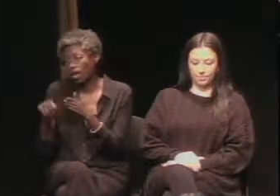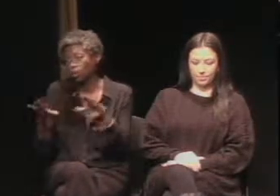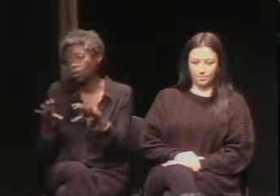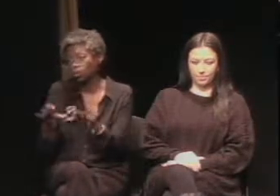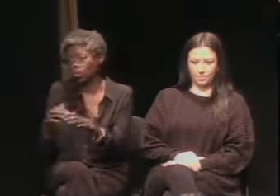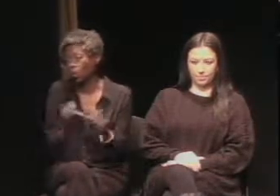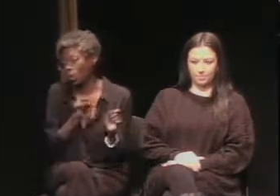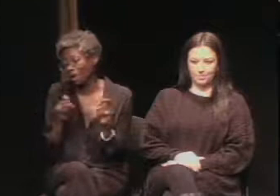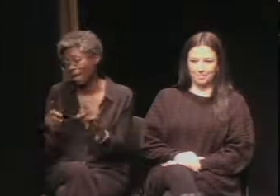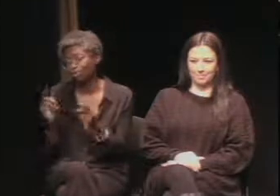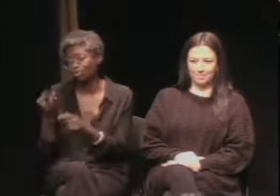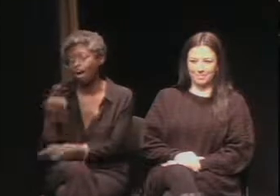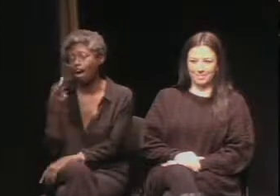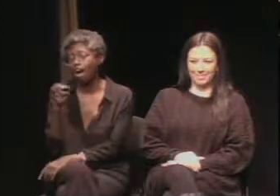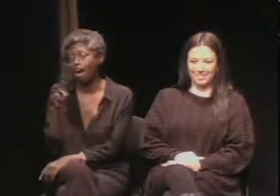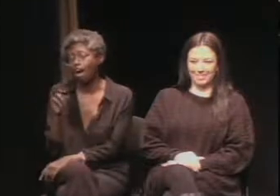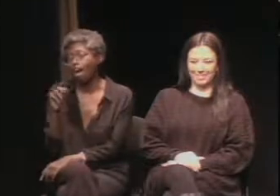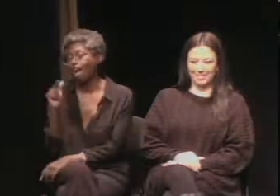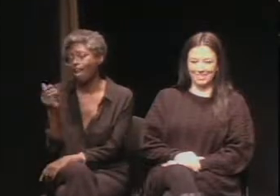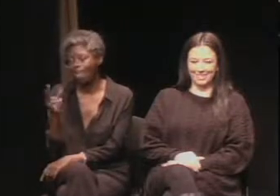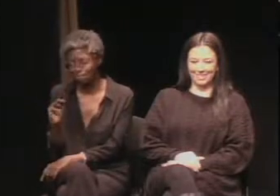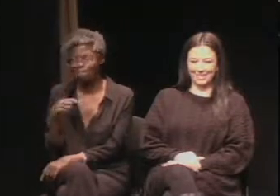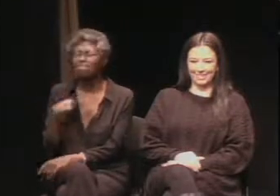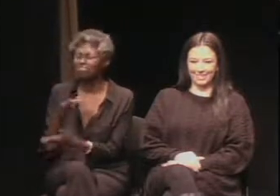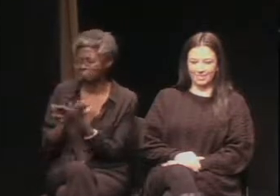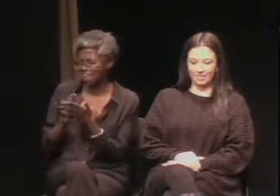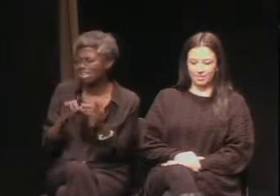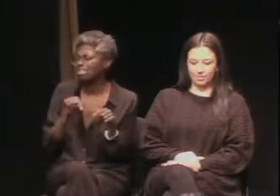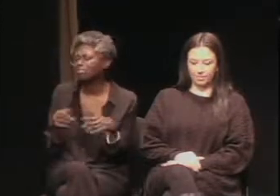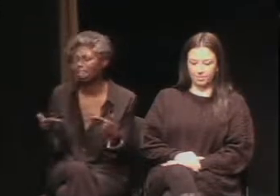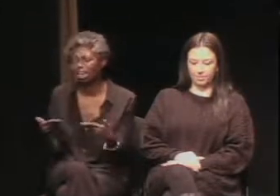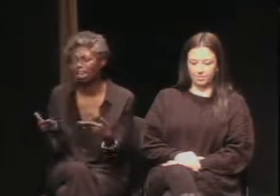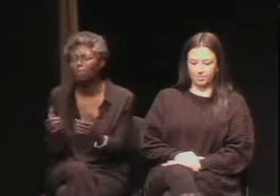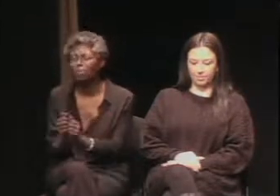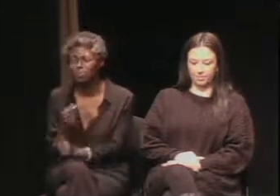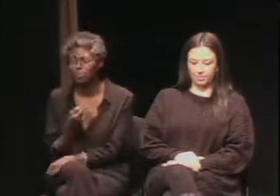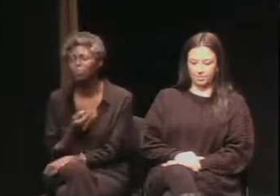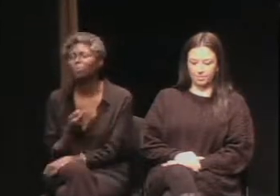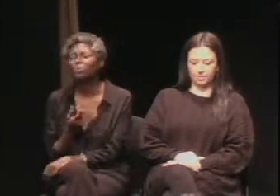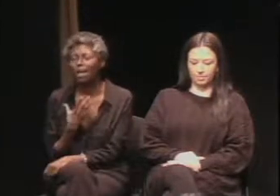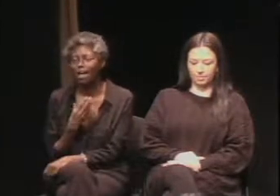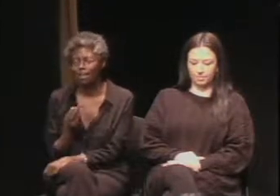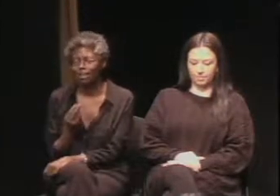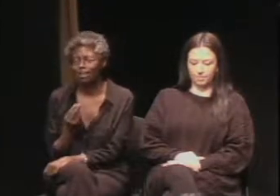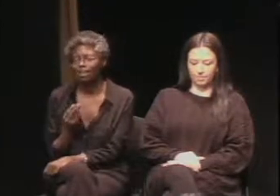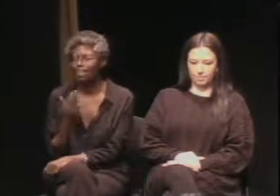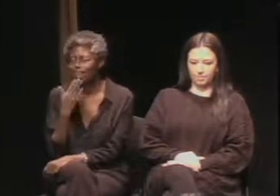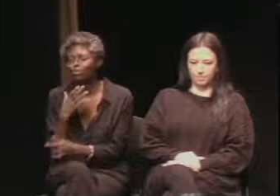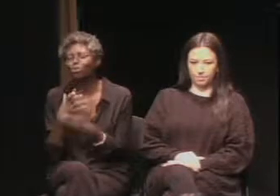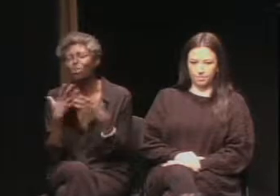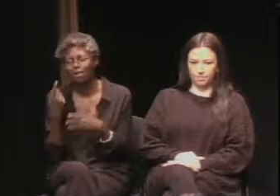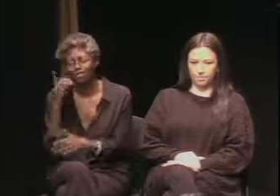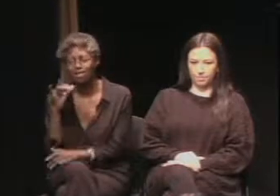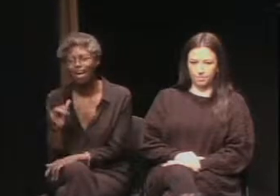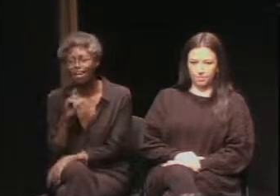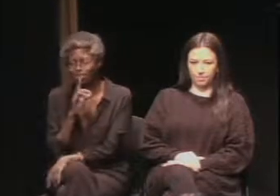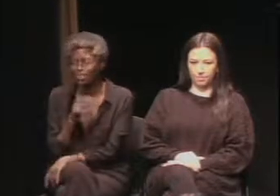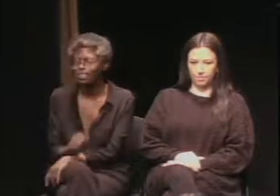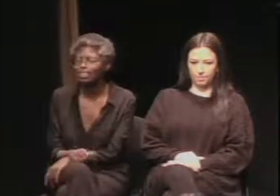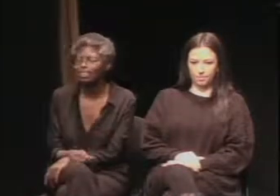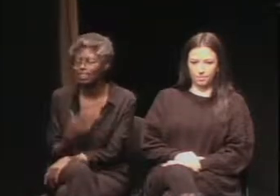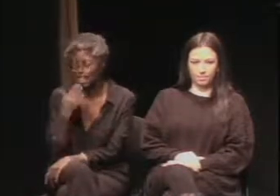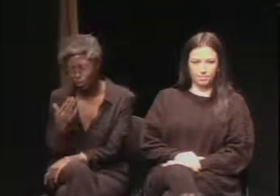get back to Harlem. Yes. It's nice to be here with everyone. And thank you, Novella, for that beautiful introduction. Thank you,